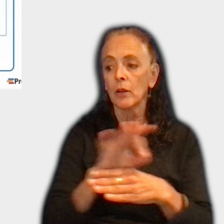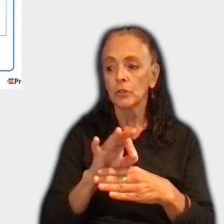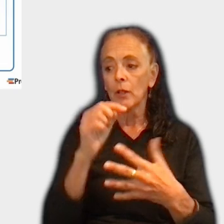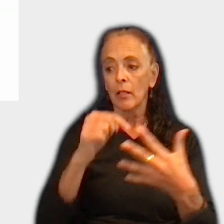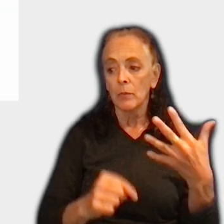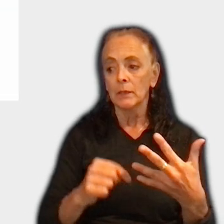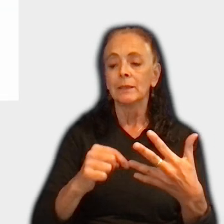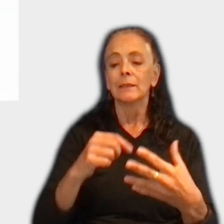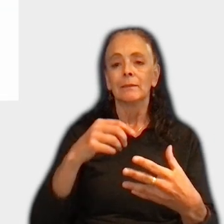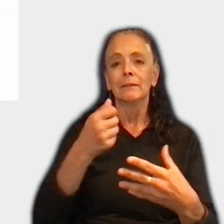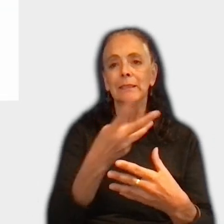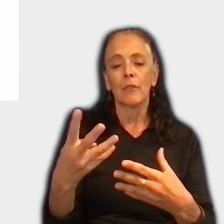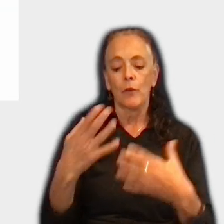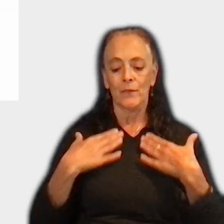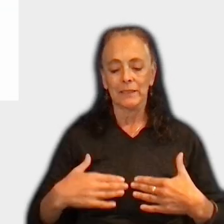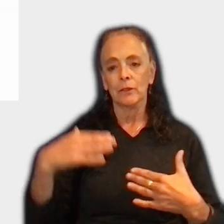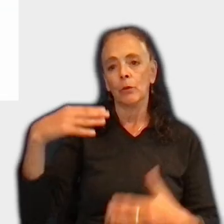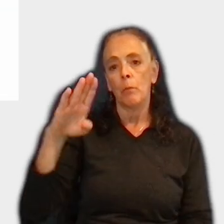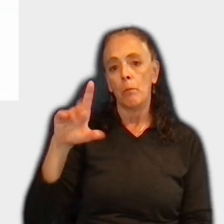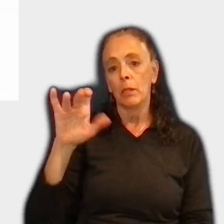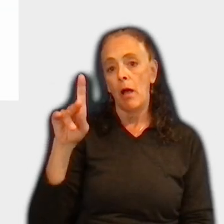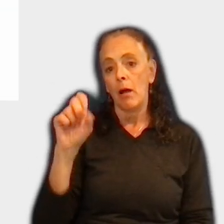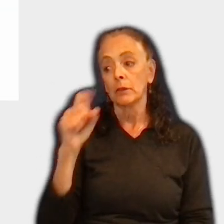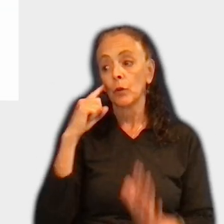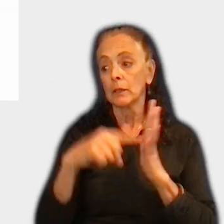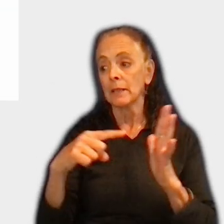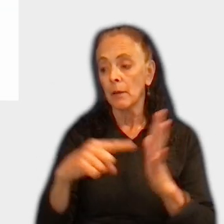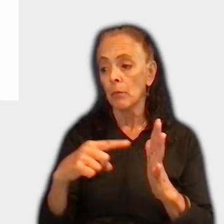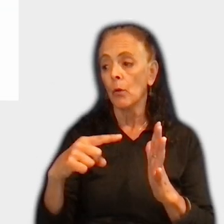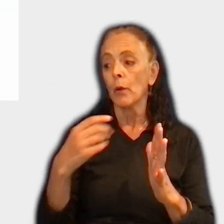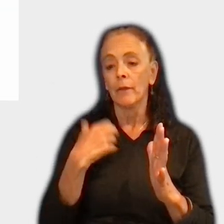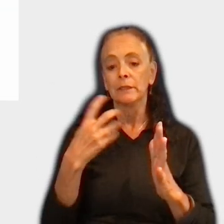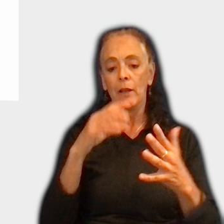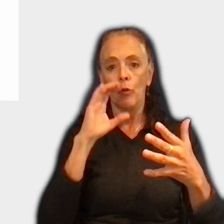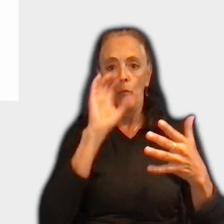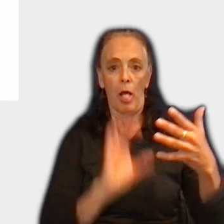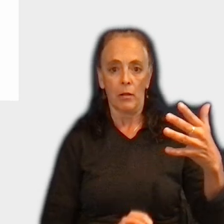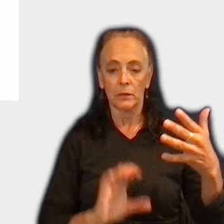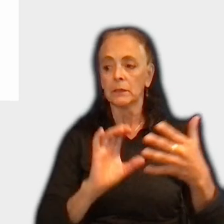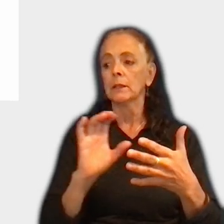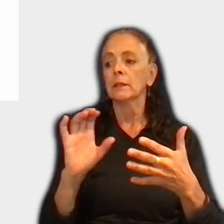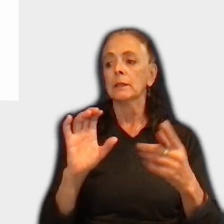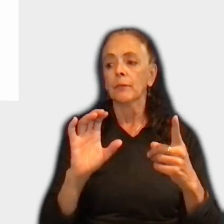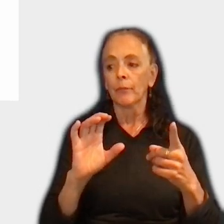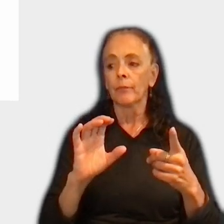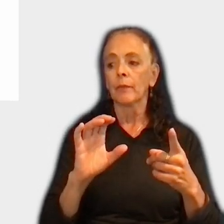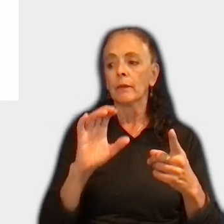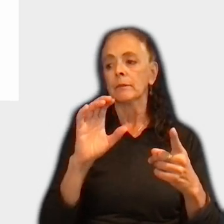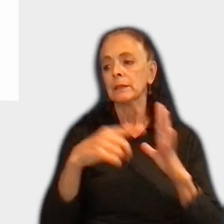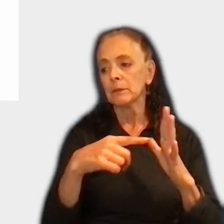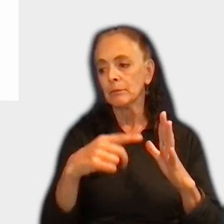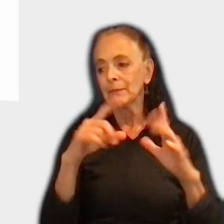physical blocks for example like this one like arcade there are some several physical blocks like display special controller and